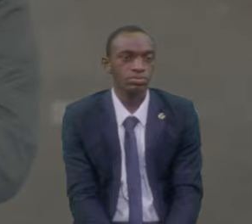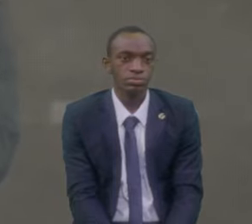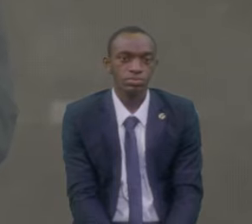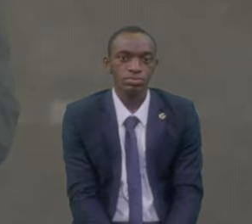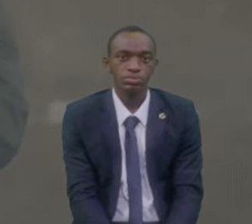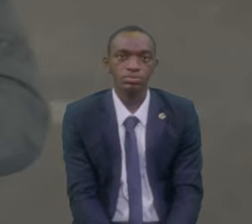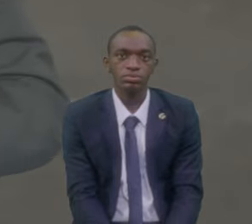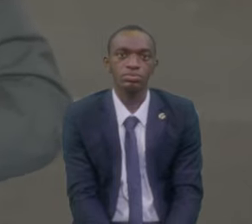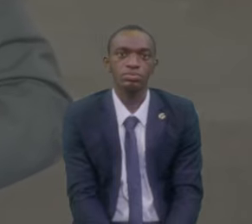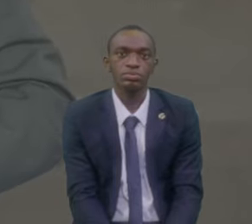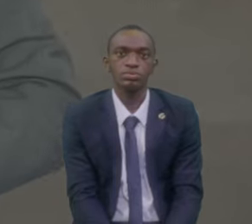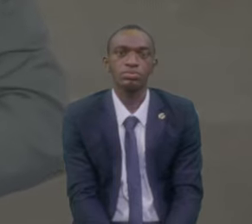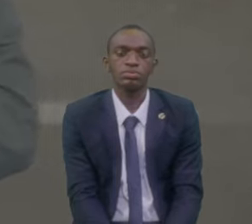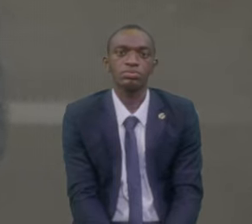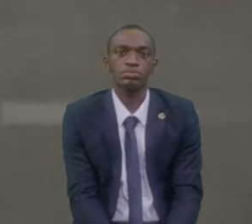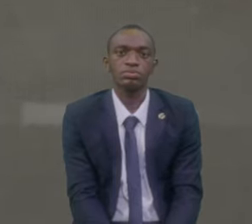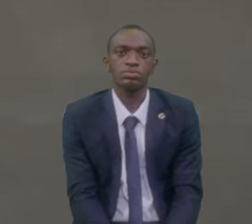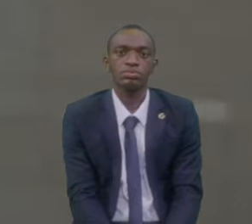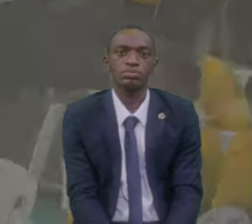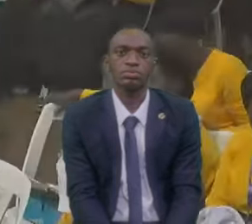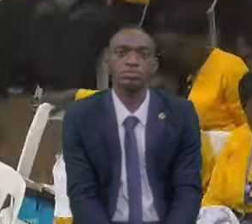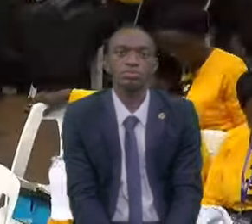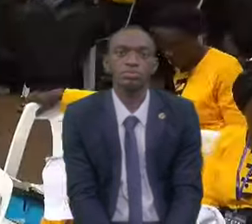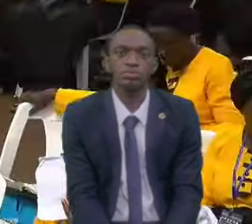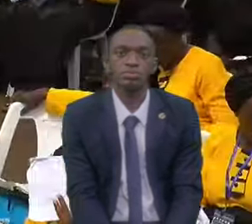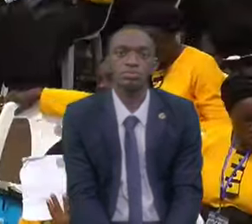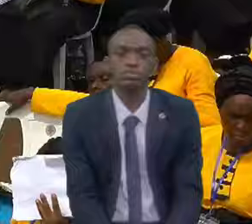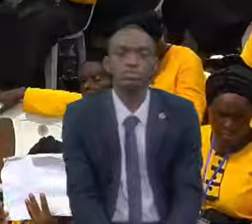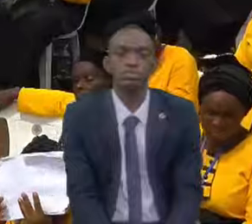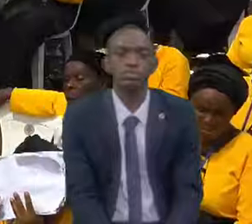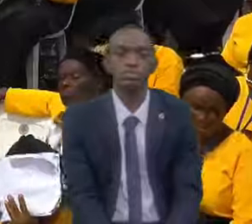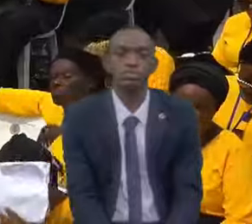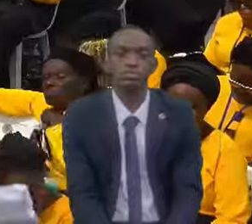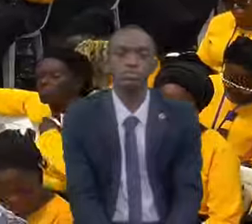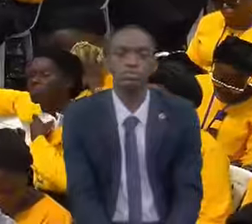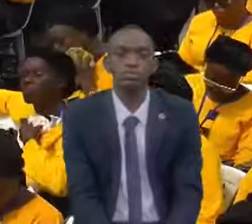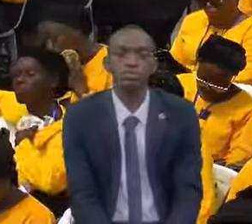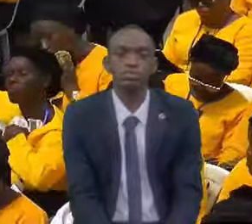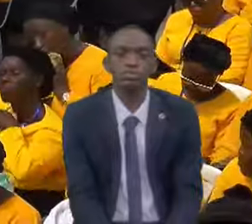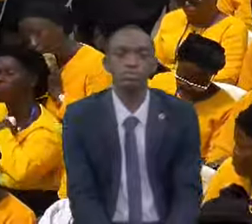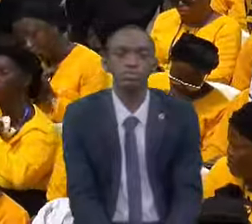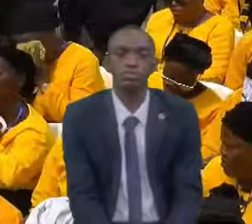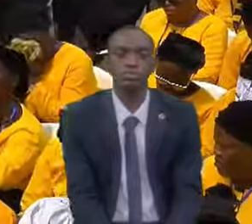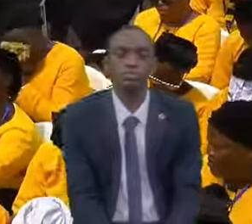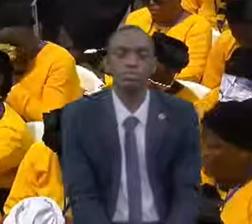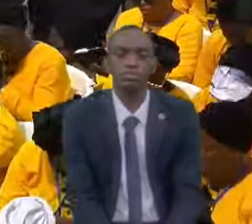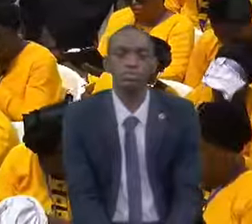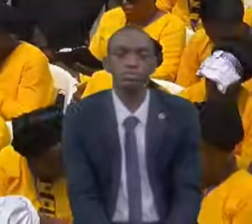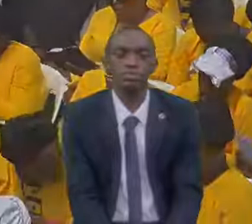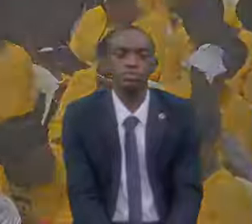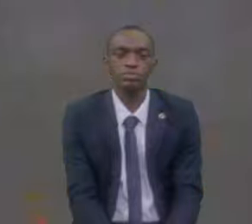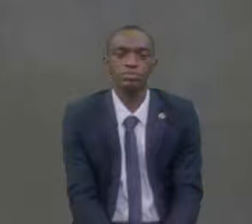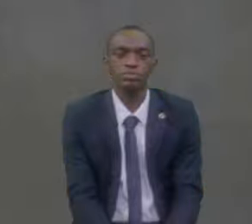from us. And Moses, no grudges. A minister should not keep